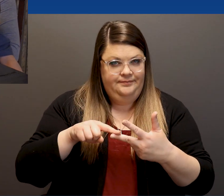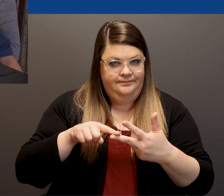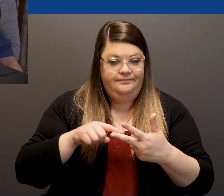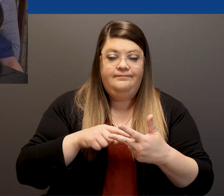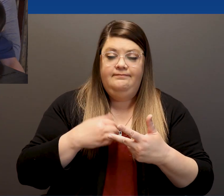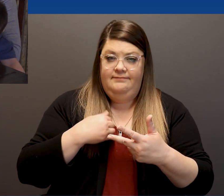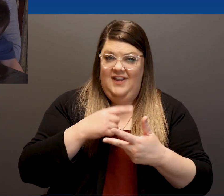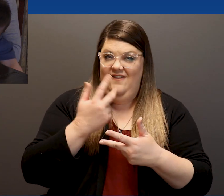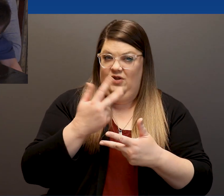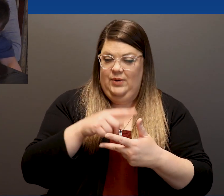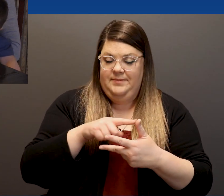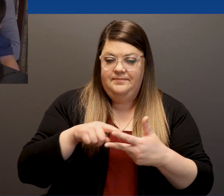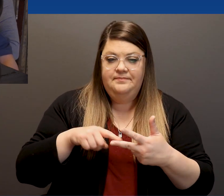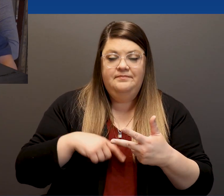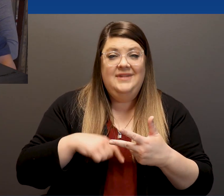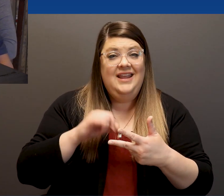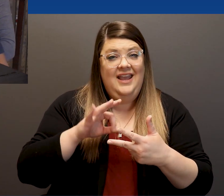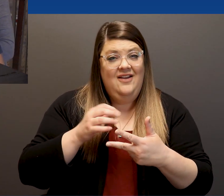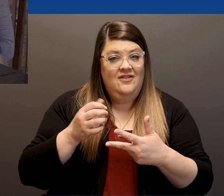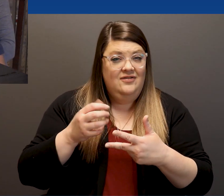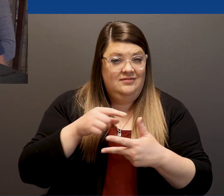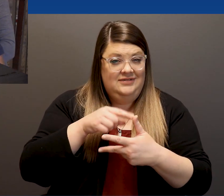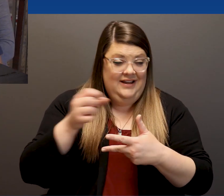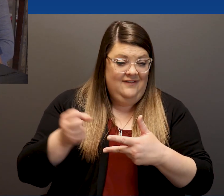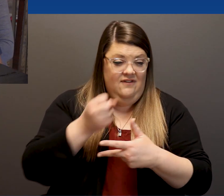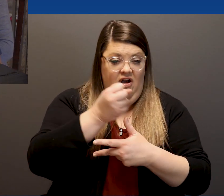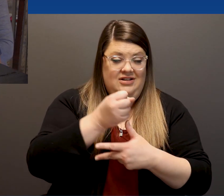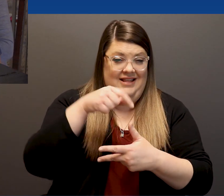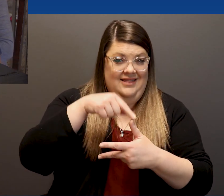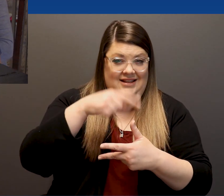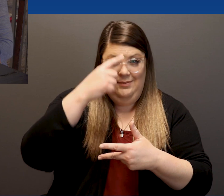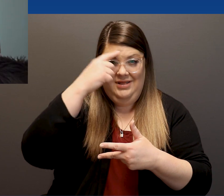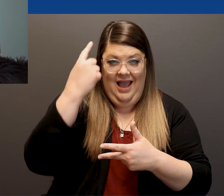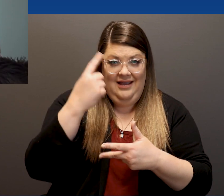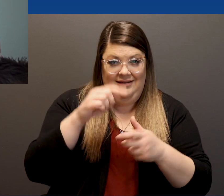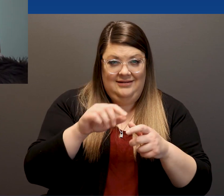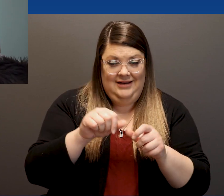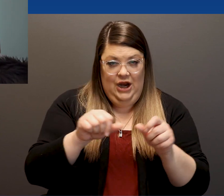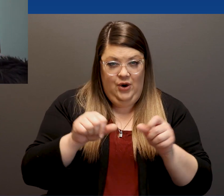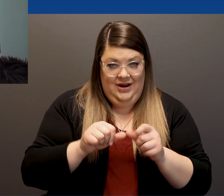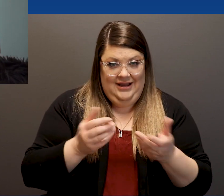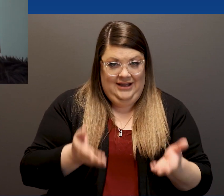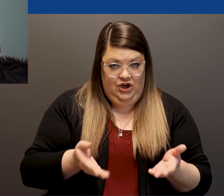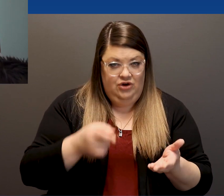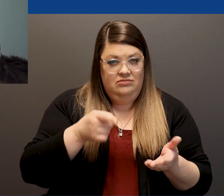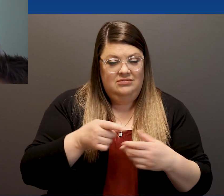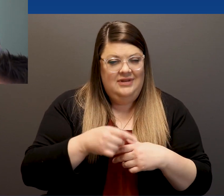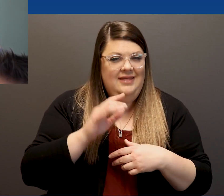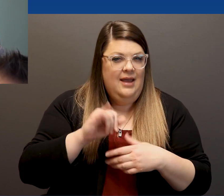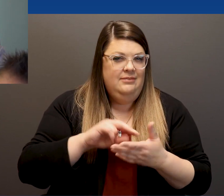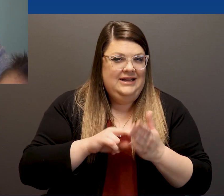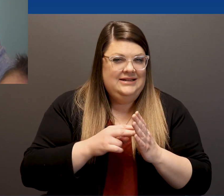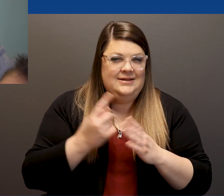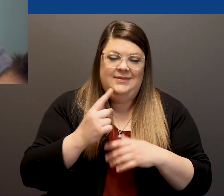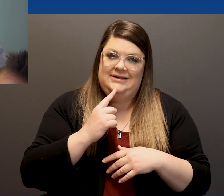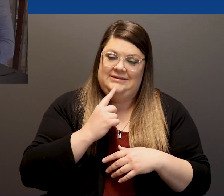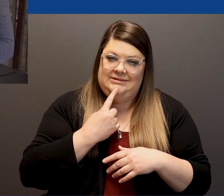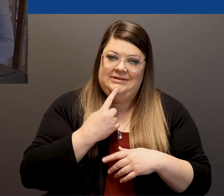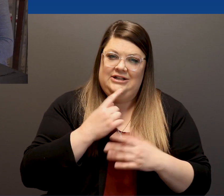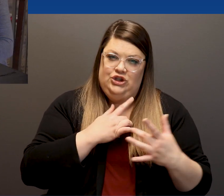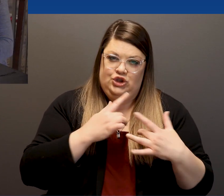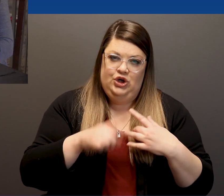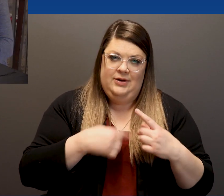So if he falls in this black area right here, that would be something that we're really concerned about.